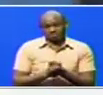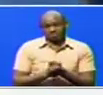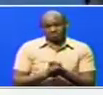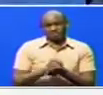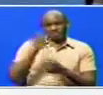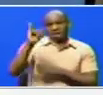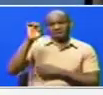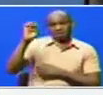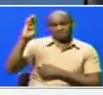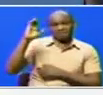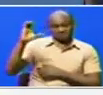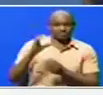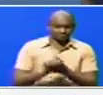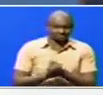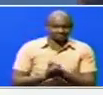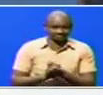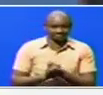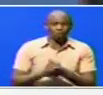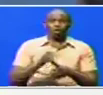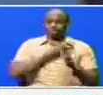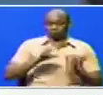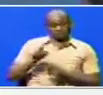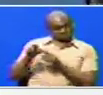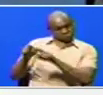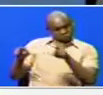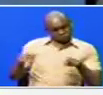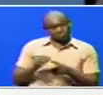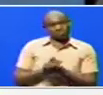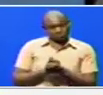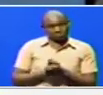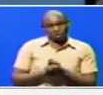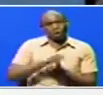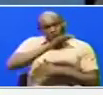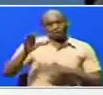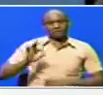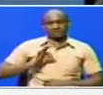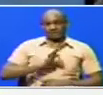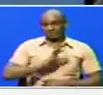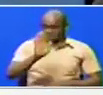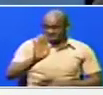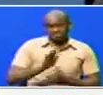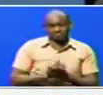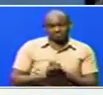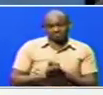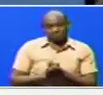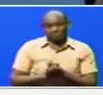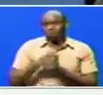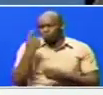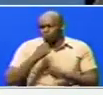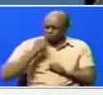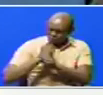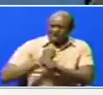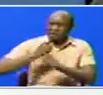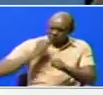the IEBC, the commissioners, and all the staff who had to work